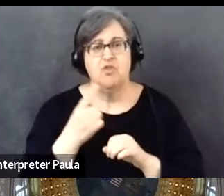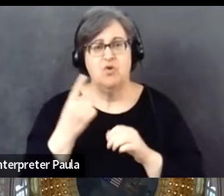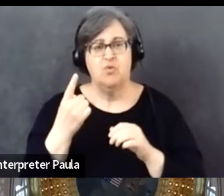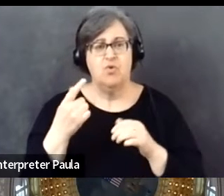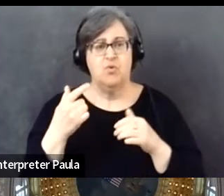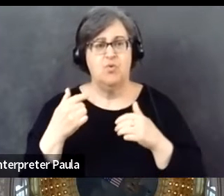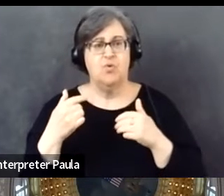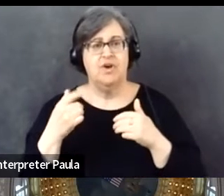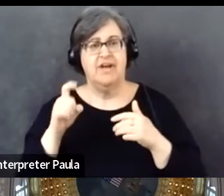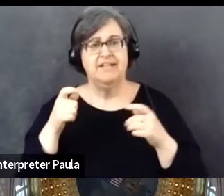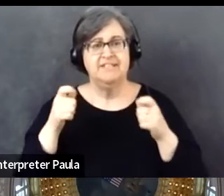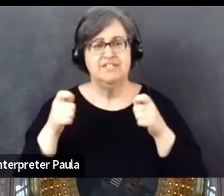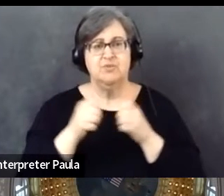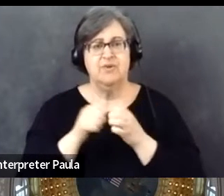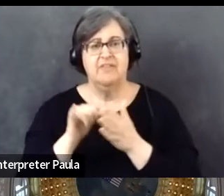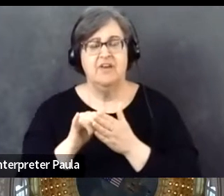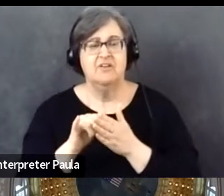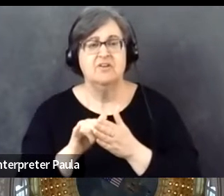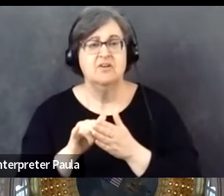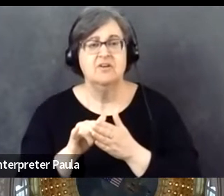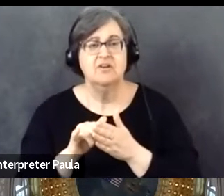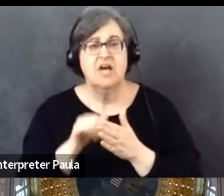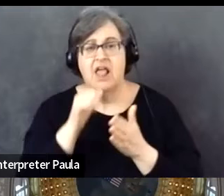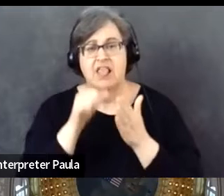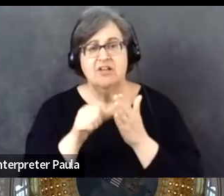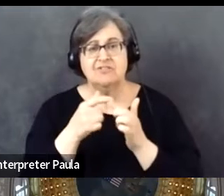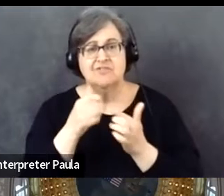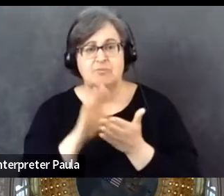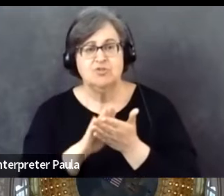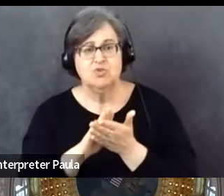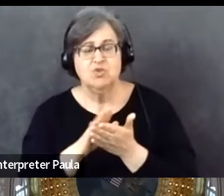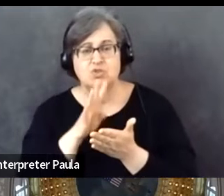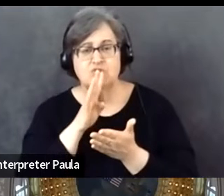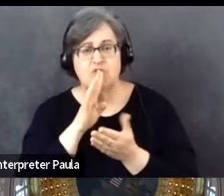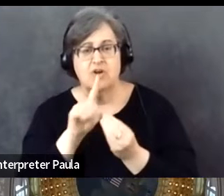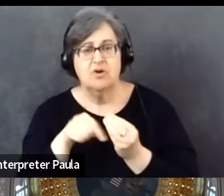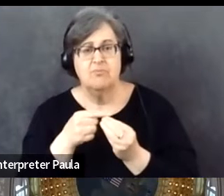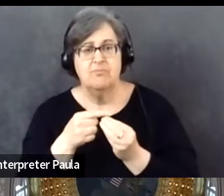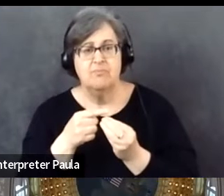had to deal with this stuff as far as letters from the school talking about,